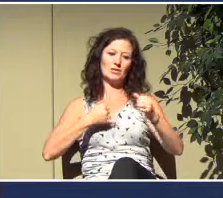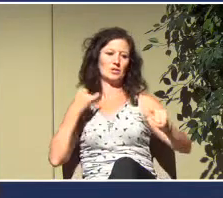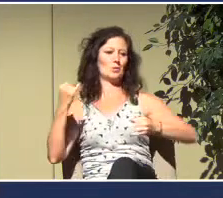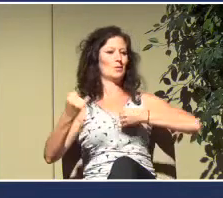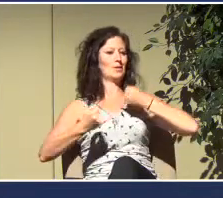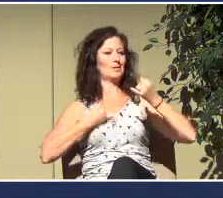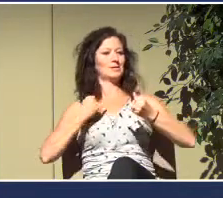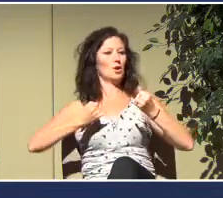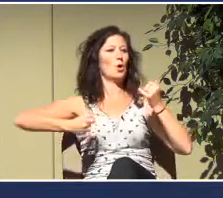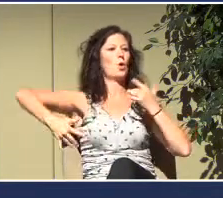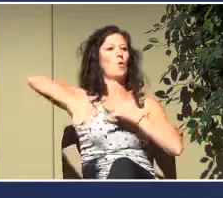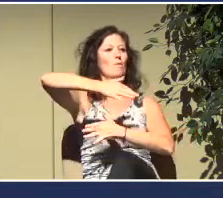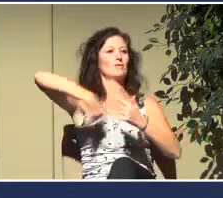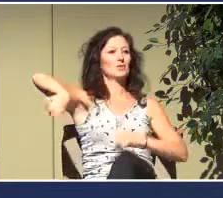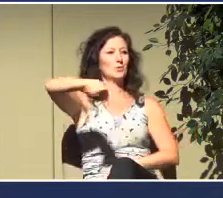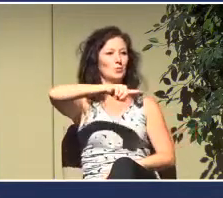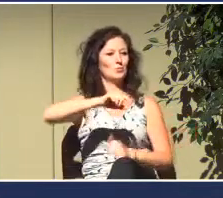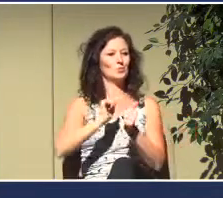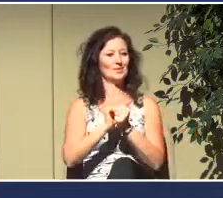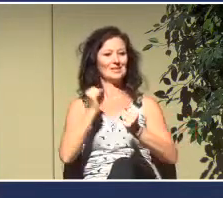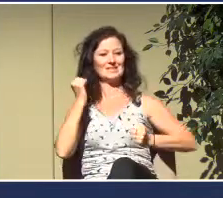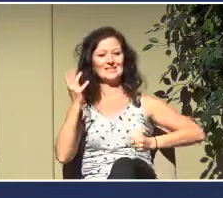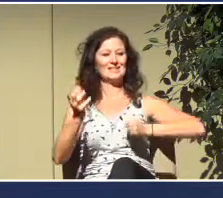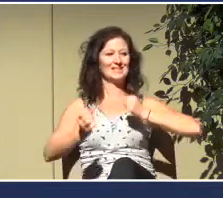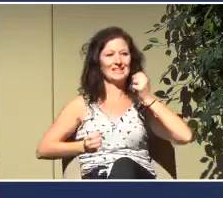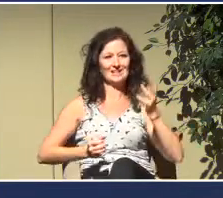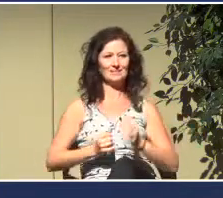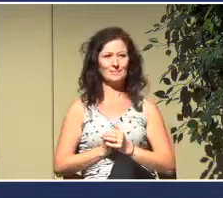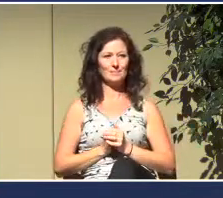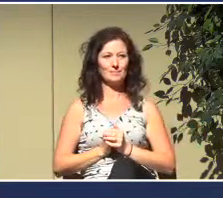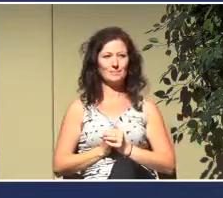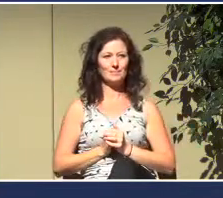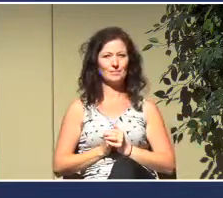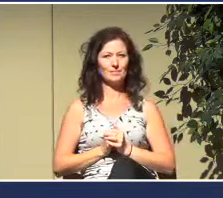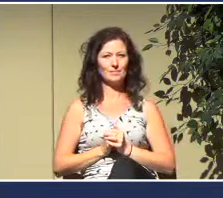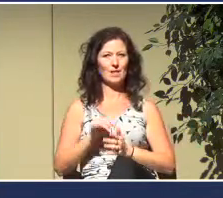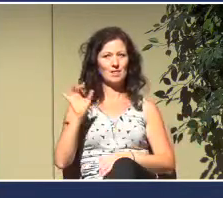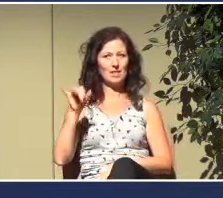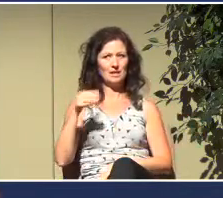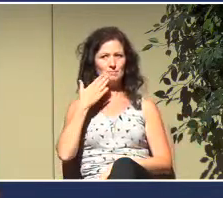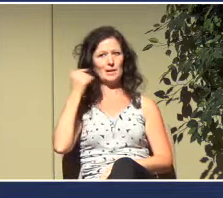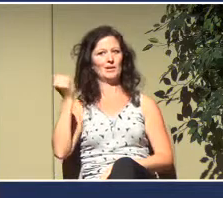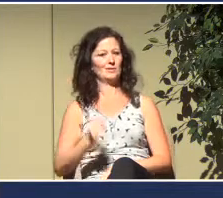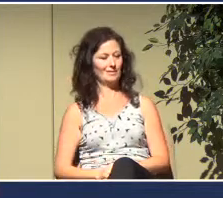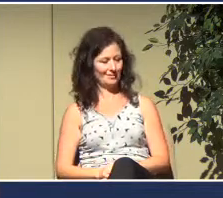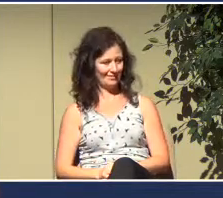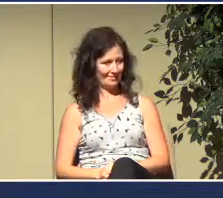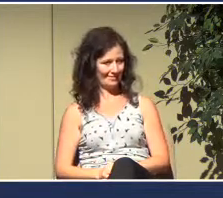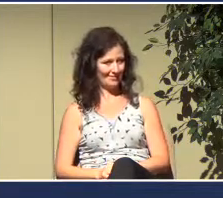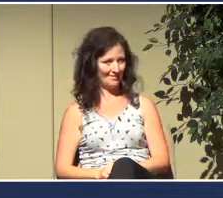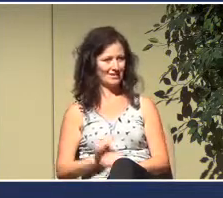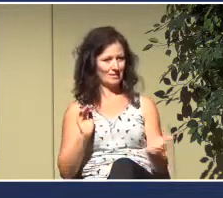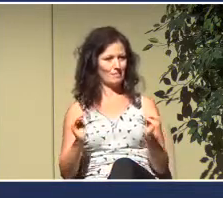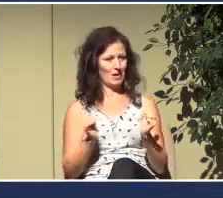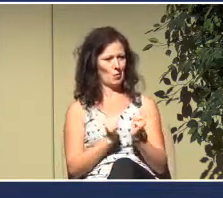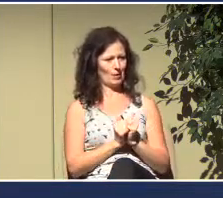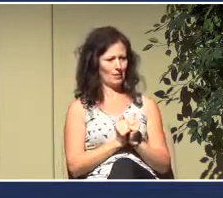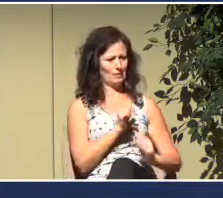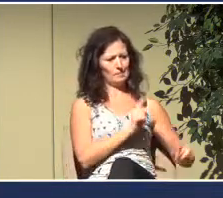Huh. That's a bigger gift than having a few people be aware that you're having a bad day.